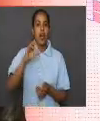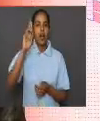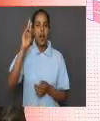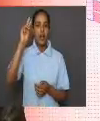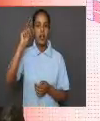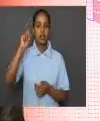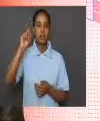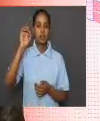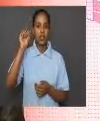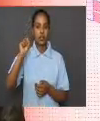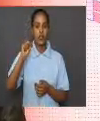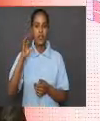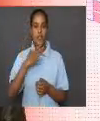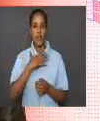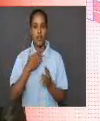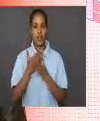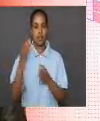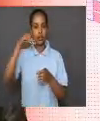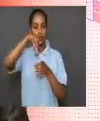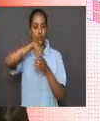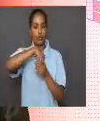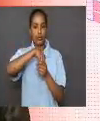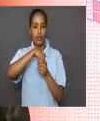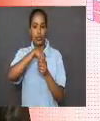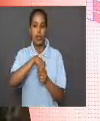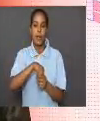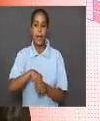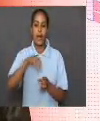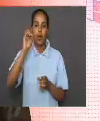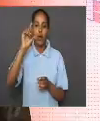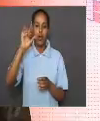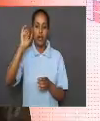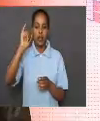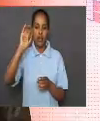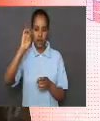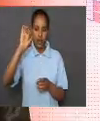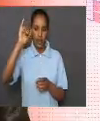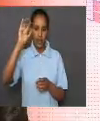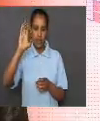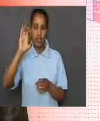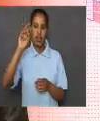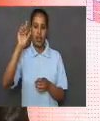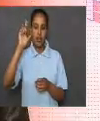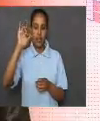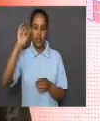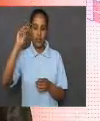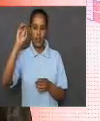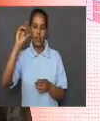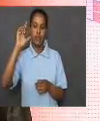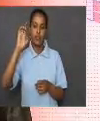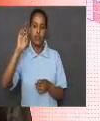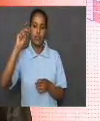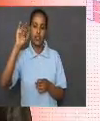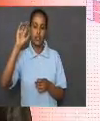Unsaturated fatty acids include oleic and linolenic